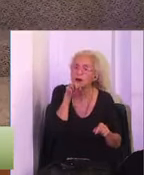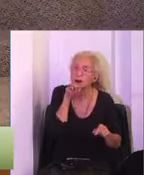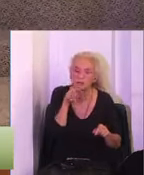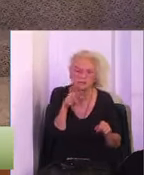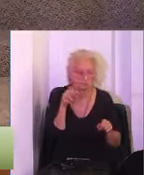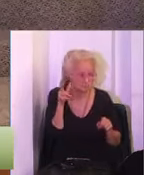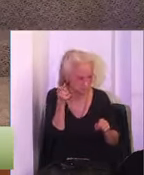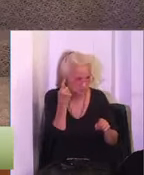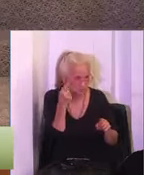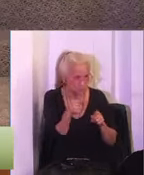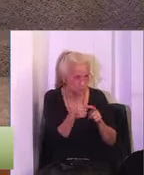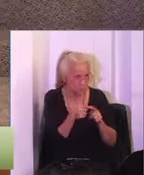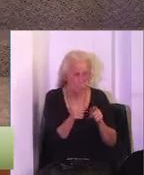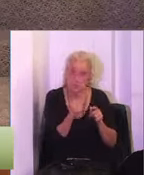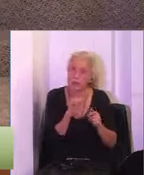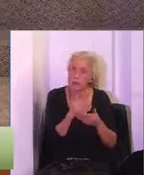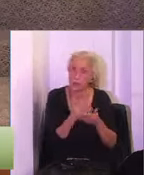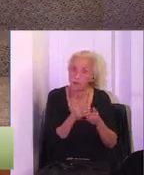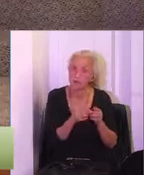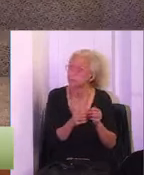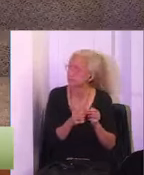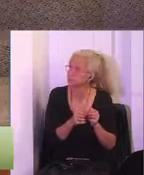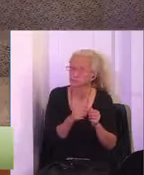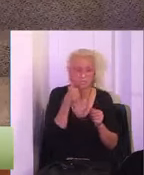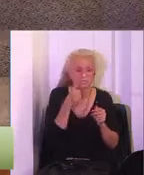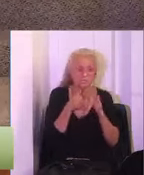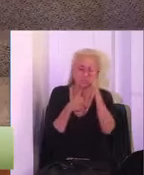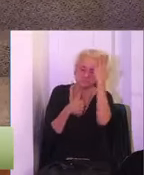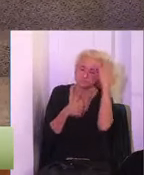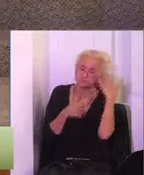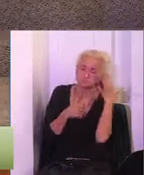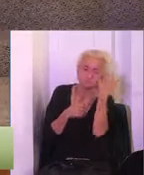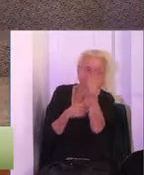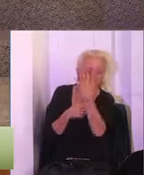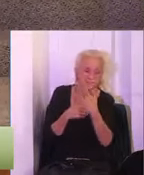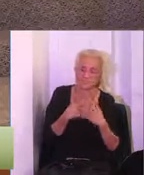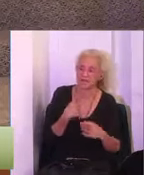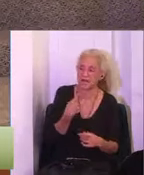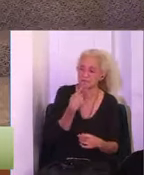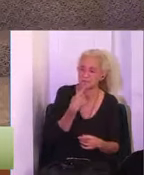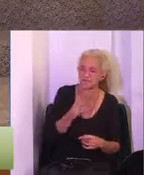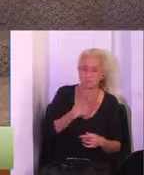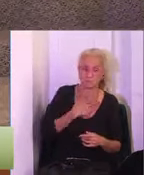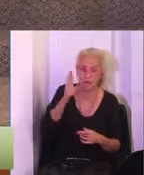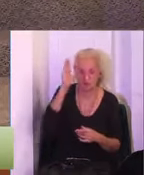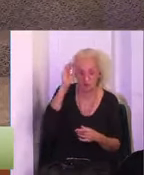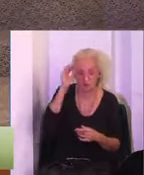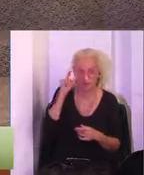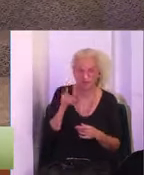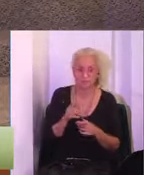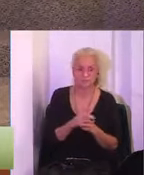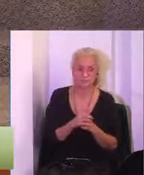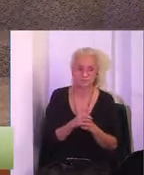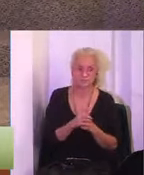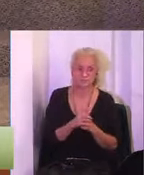them. She stroked my hair and said, I miss my boy. I know, Mom,